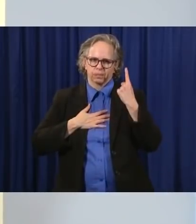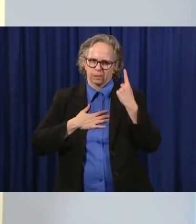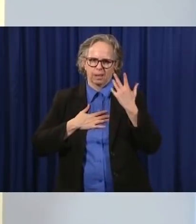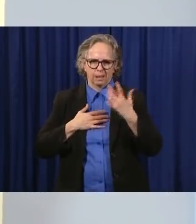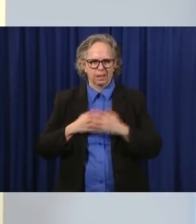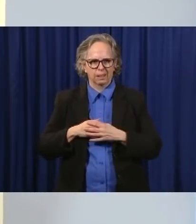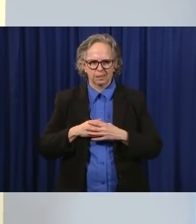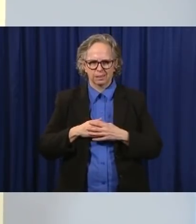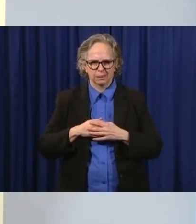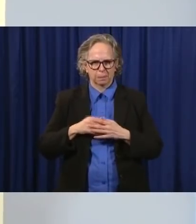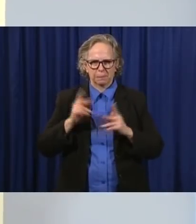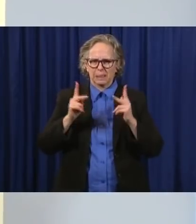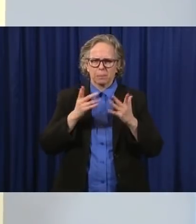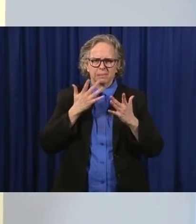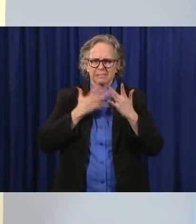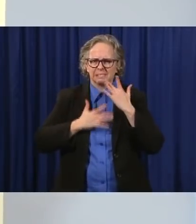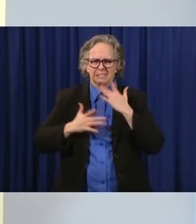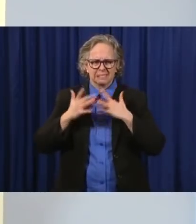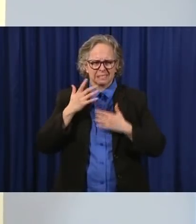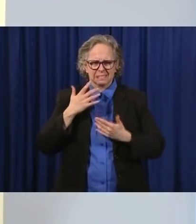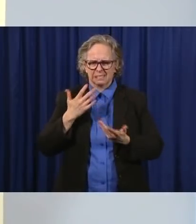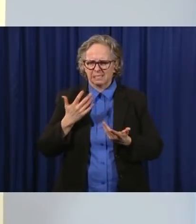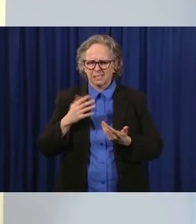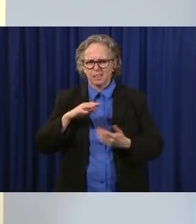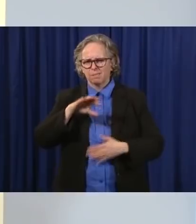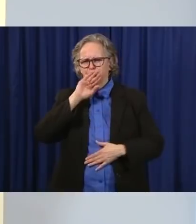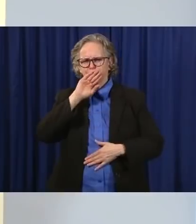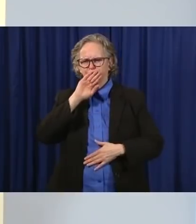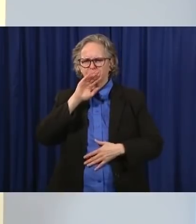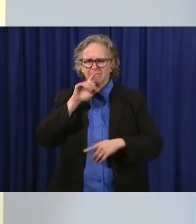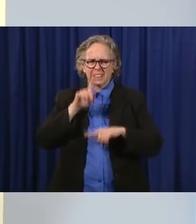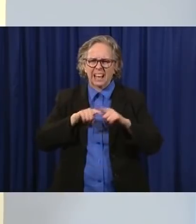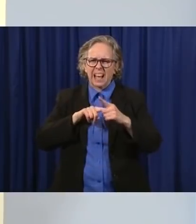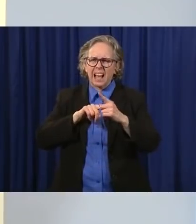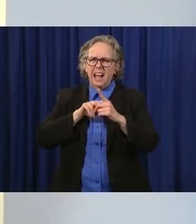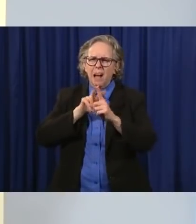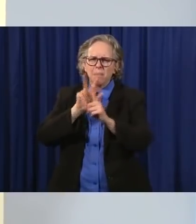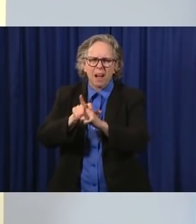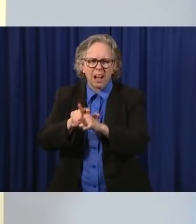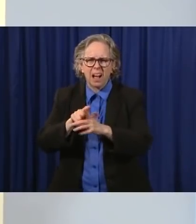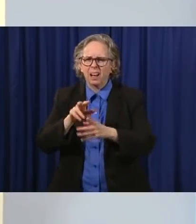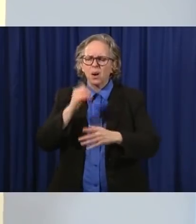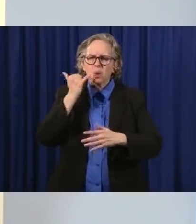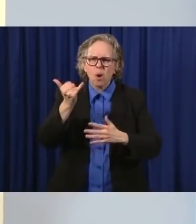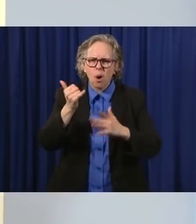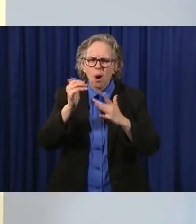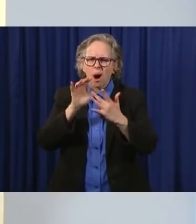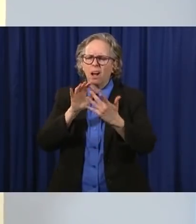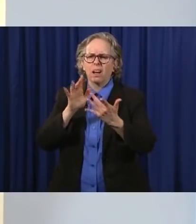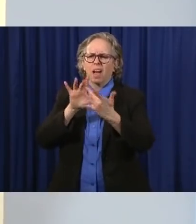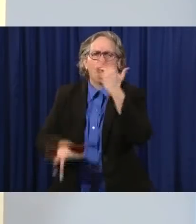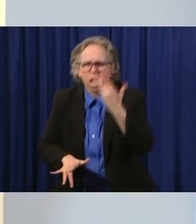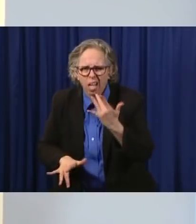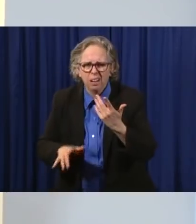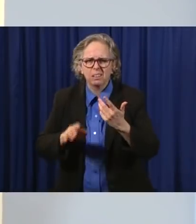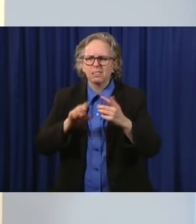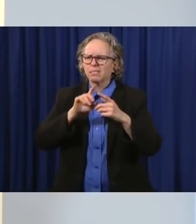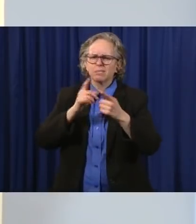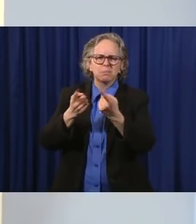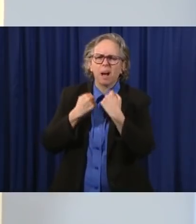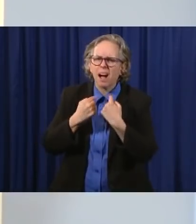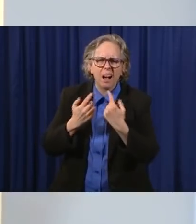financial situation, can't get through on a phone call, can't get an answer, and doesn't know where